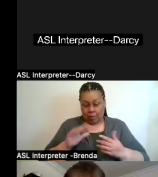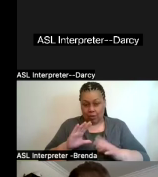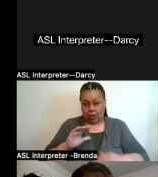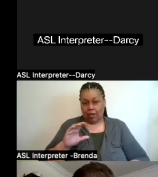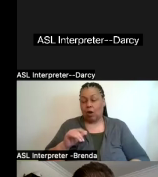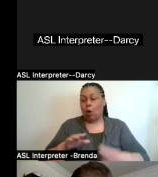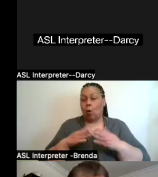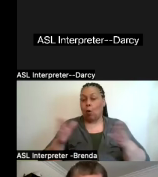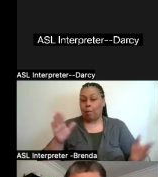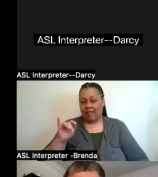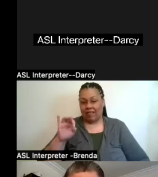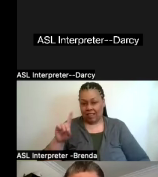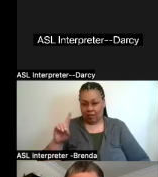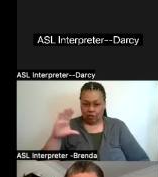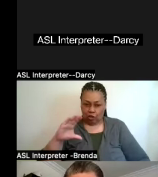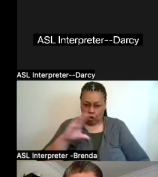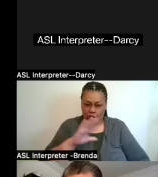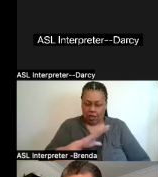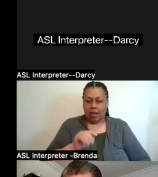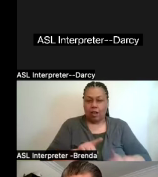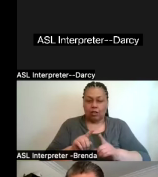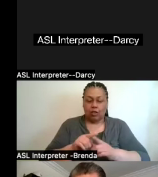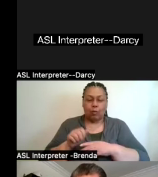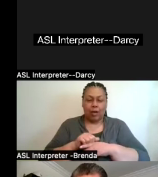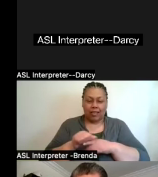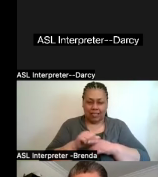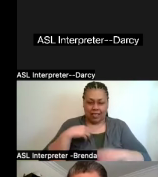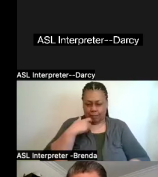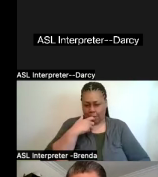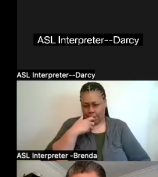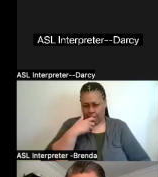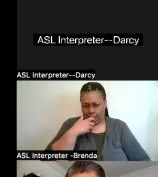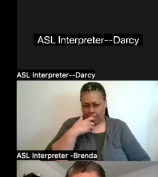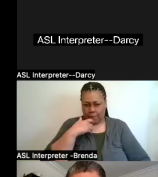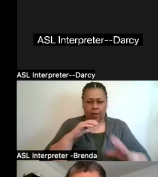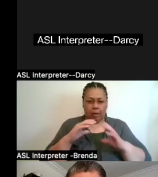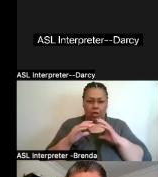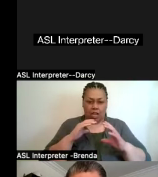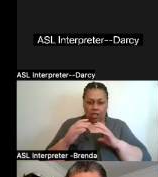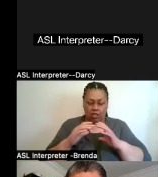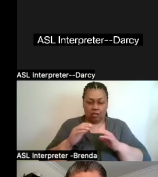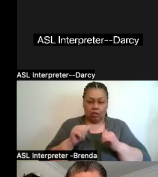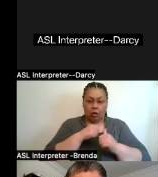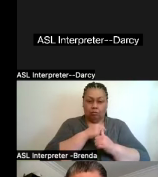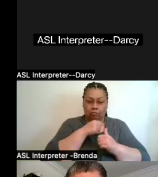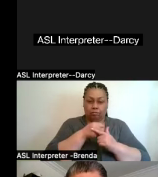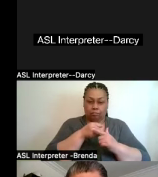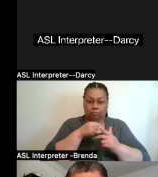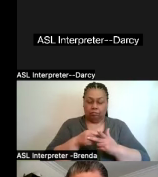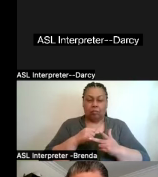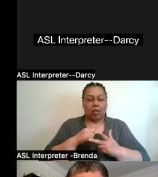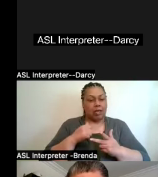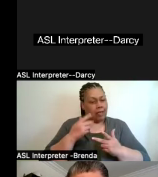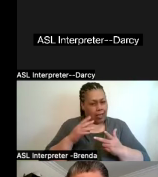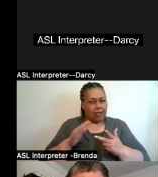open field, and then also practicing our handheld radio communications. Excellent. So we kind of hit all 3 points there. And then, of course,